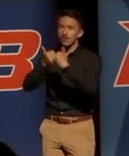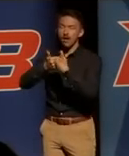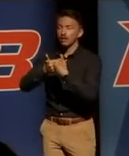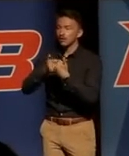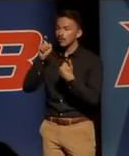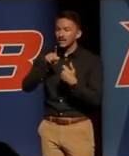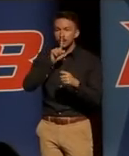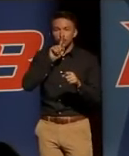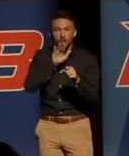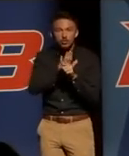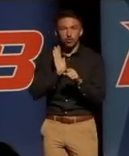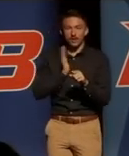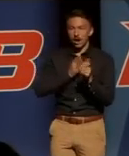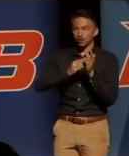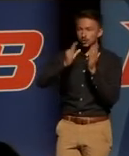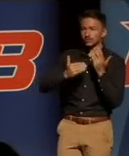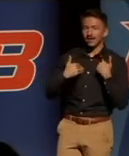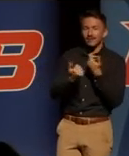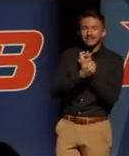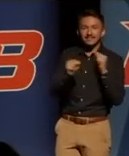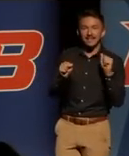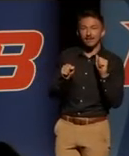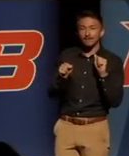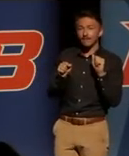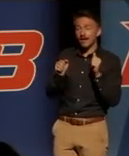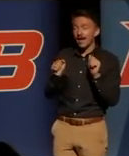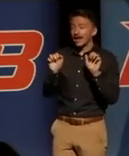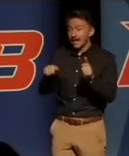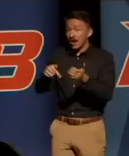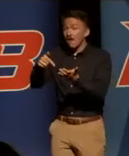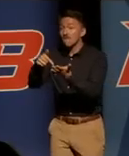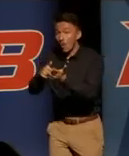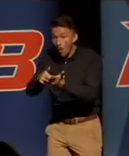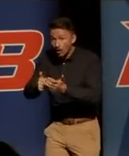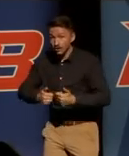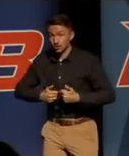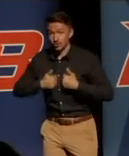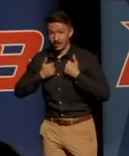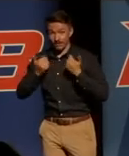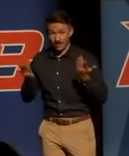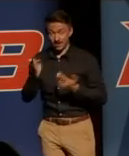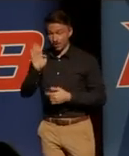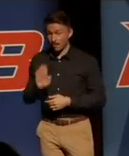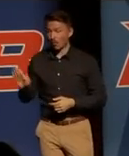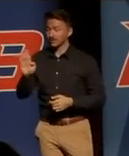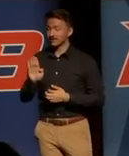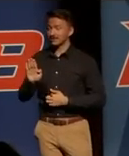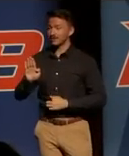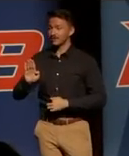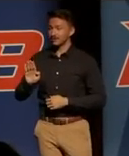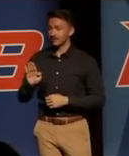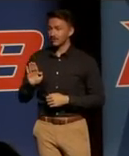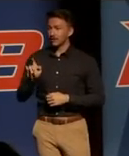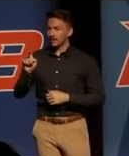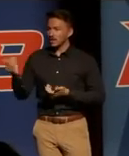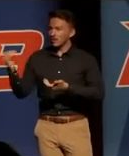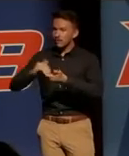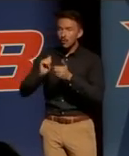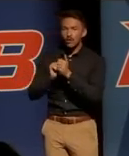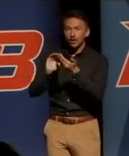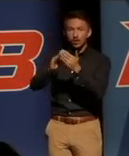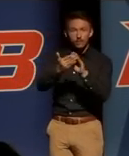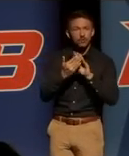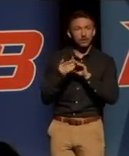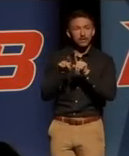safe and affordable place to live. And we're working with our community as well. We're creating new buildings on